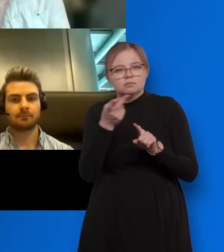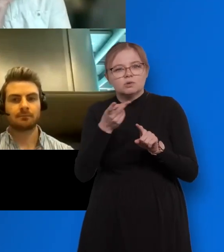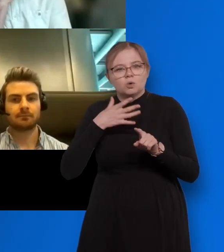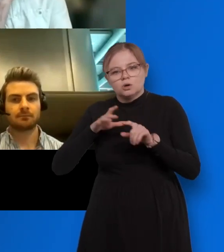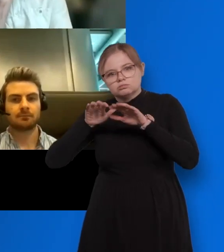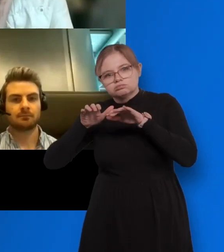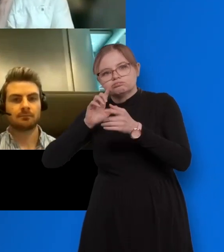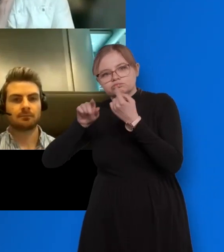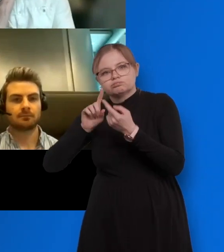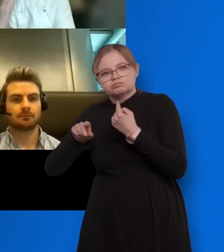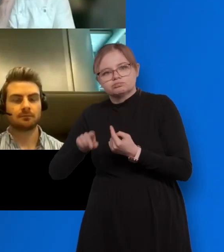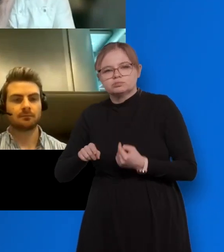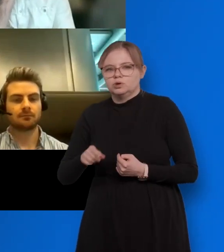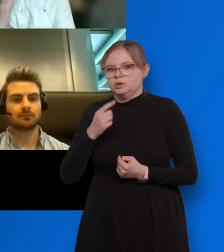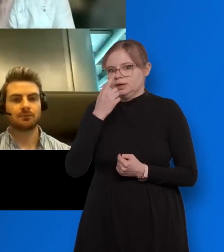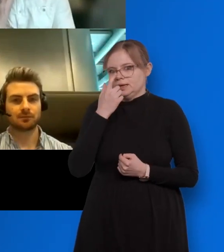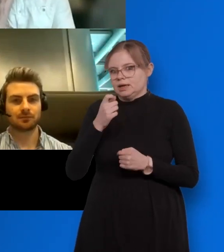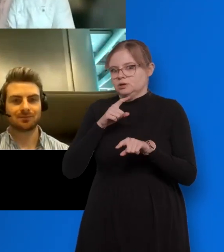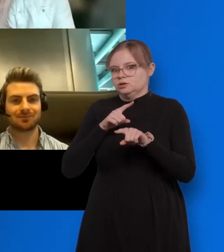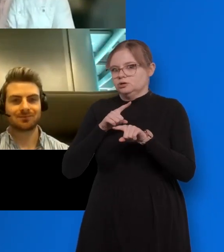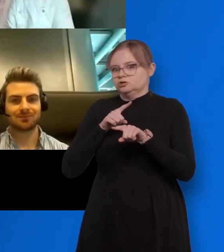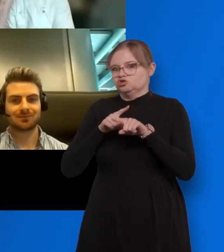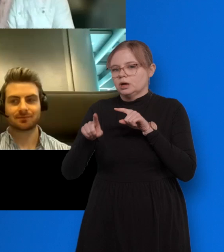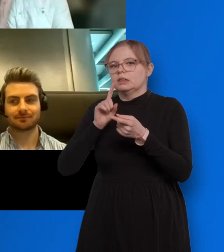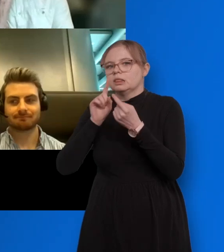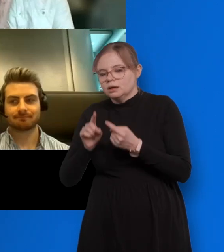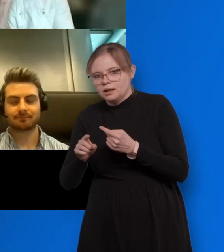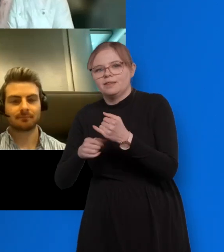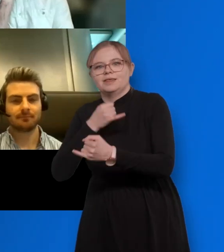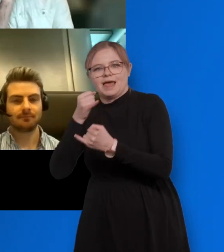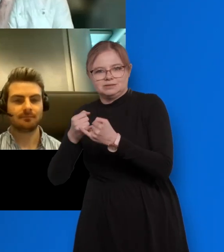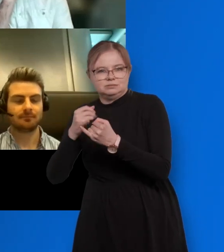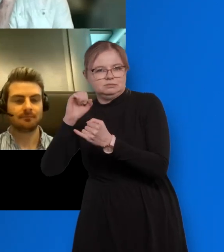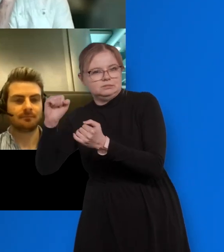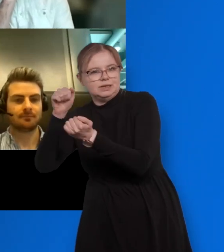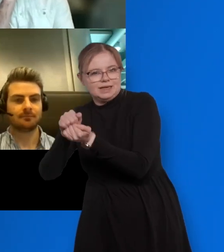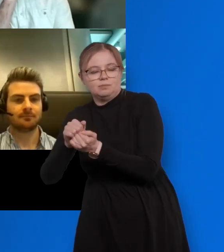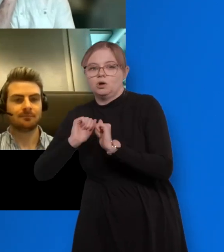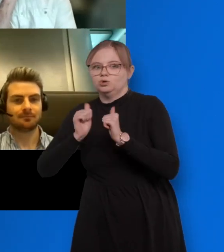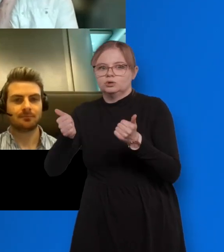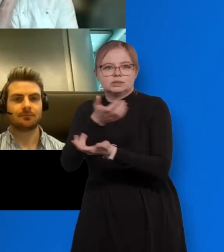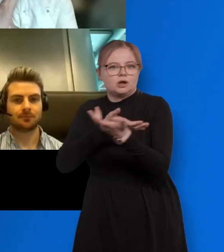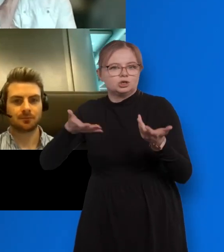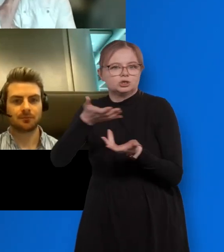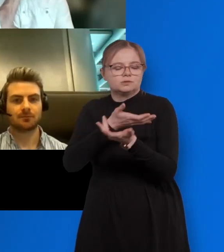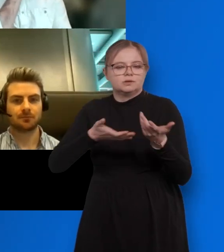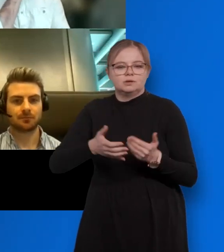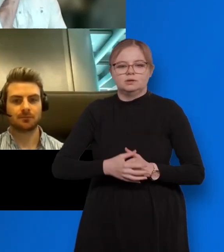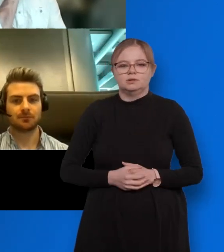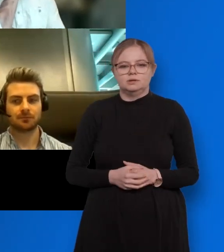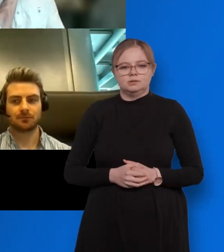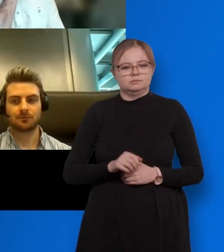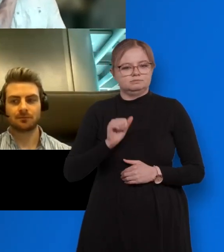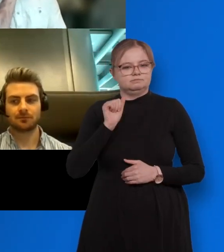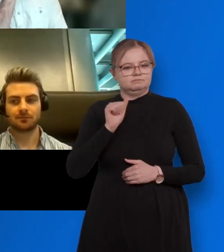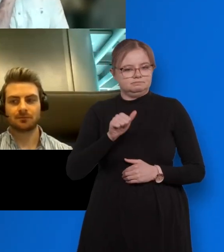answers, we can try and grab some of those questions at the end and sort of keep those, but there's a lot of good discussion there. Yeah, that was